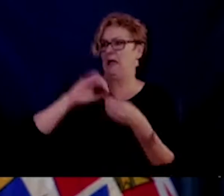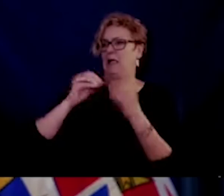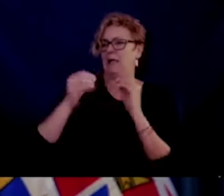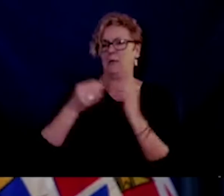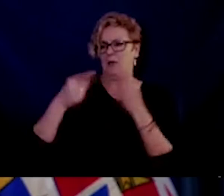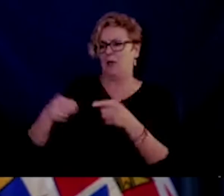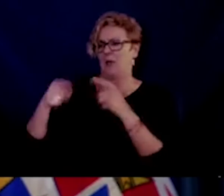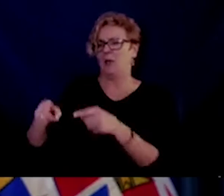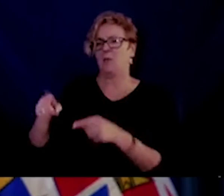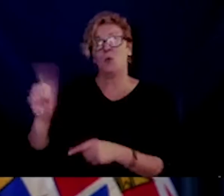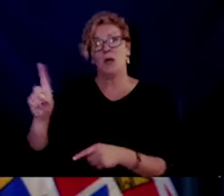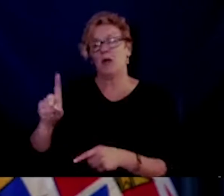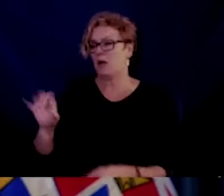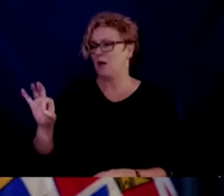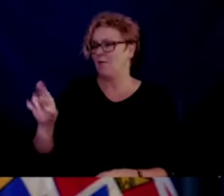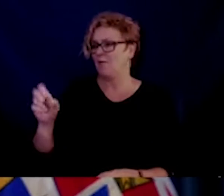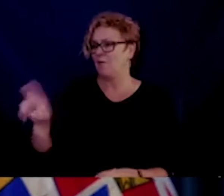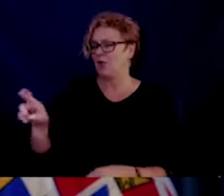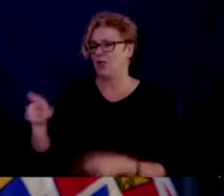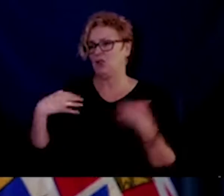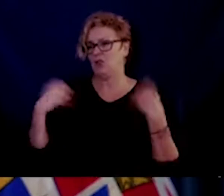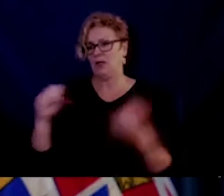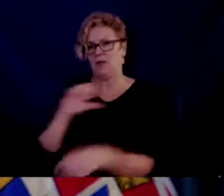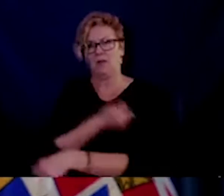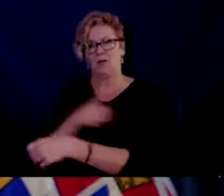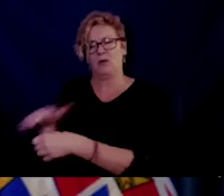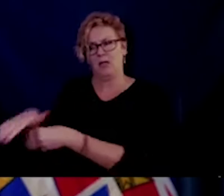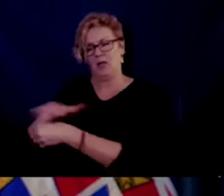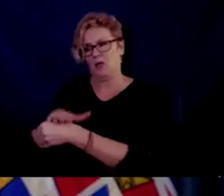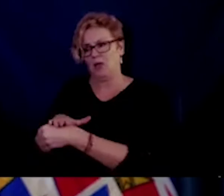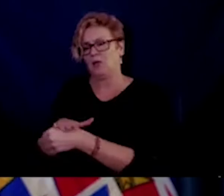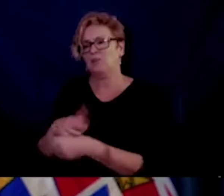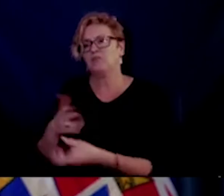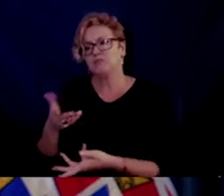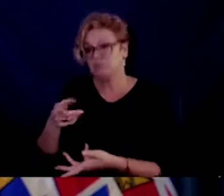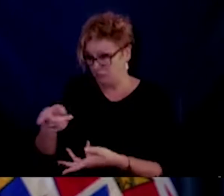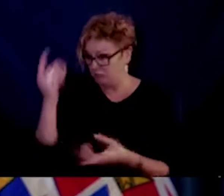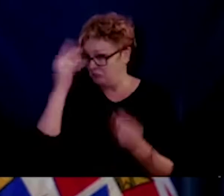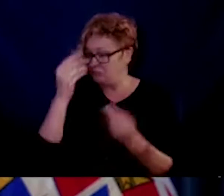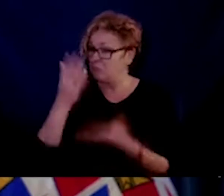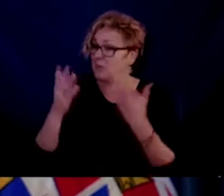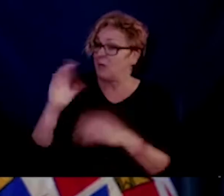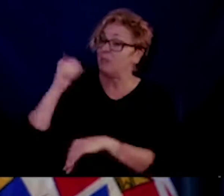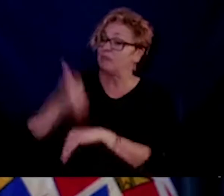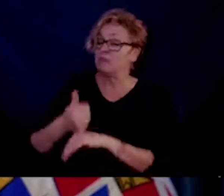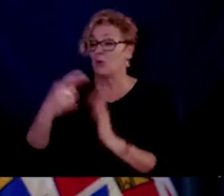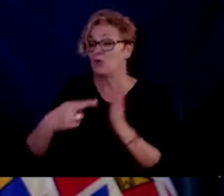new restrictions only in the Fraser Health region? Yeah, we have been thinking about that, and